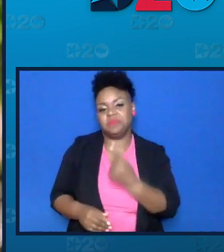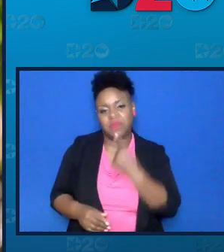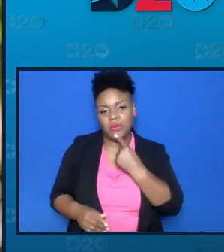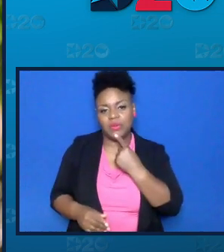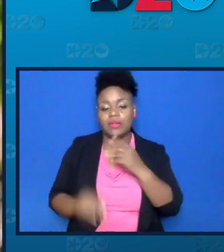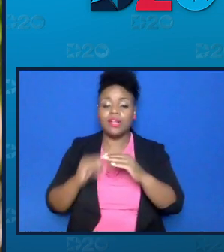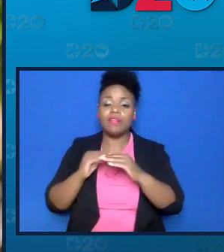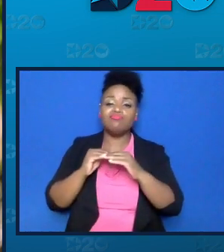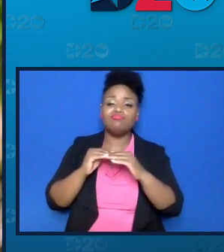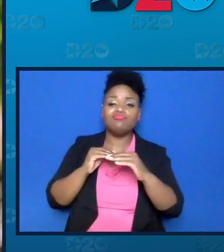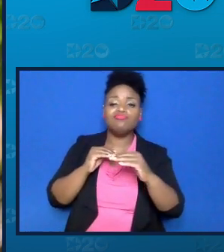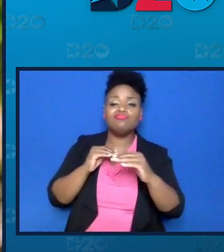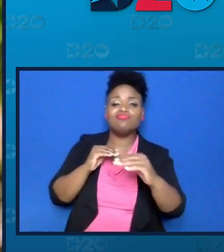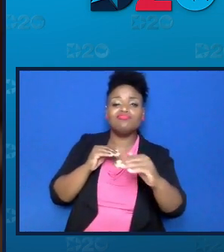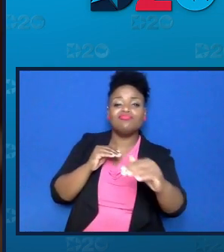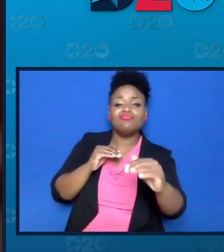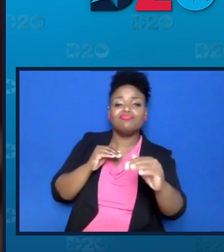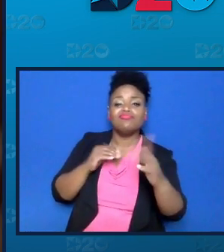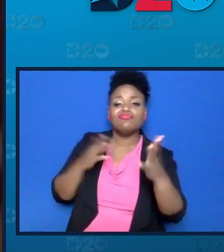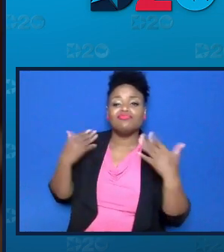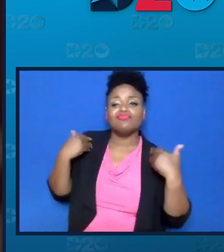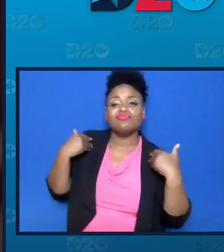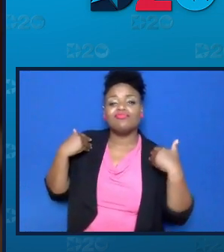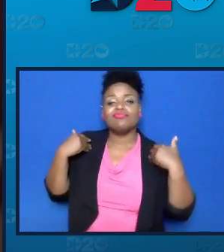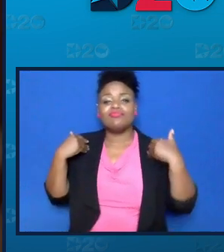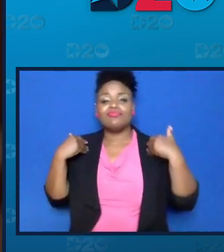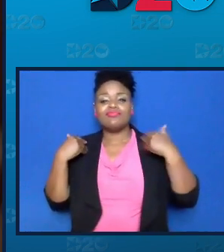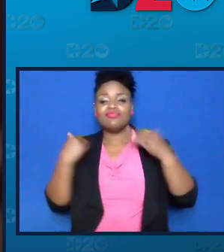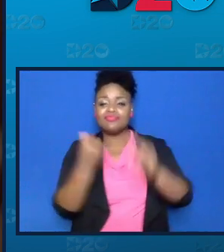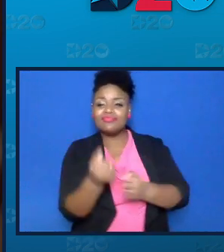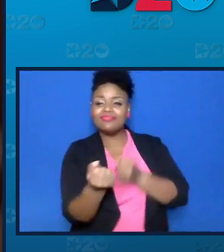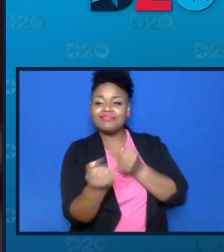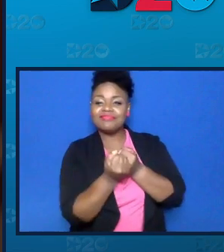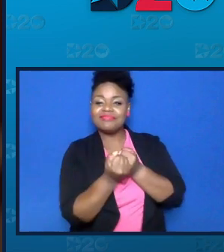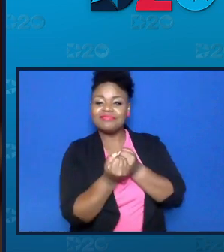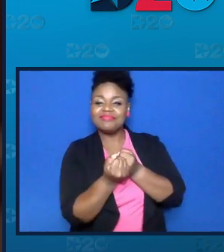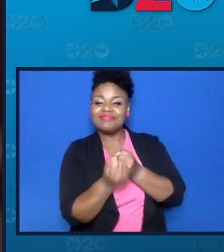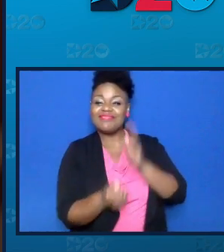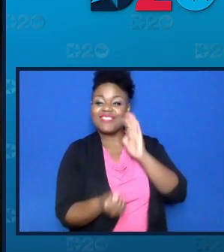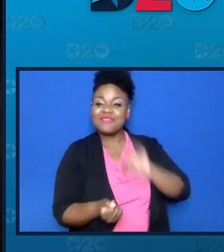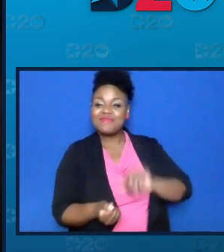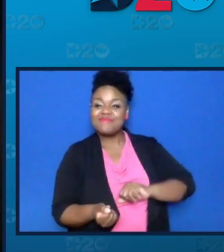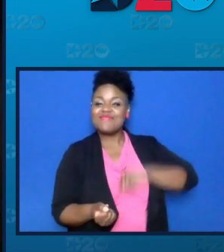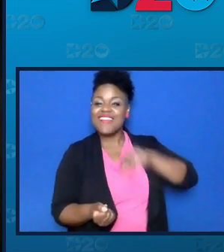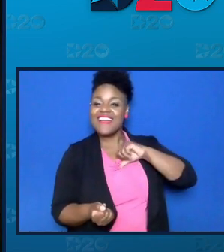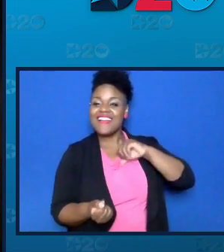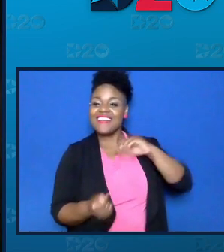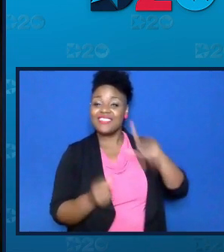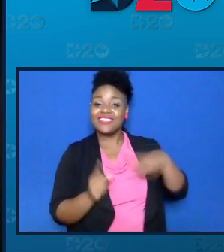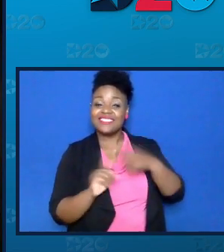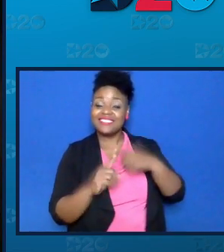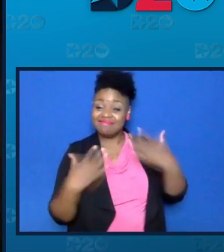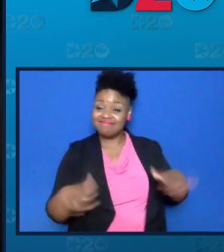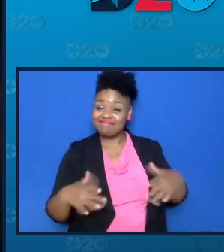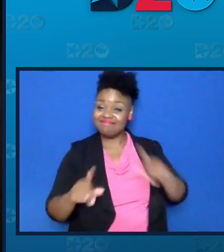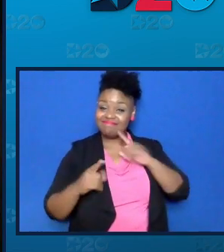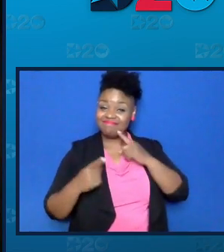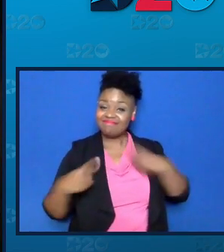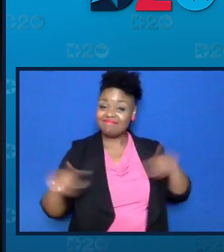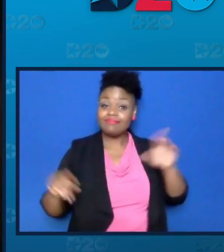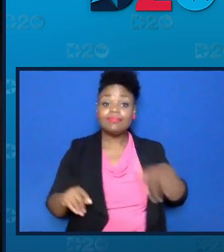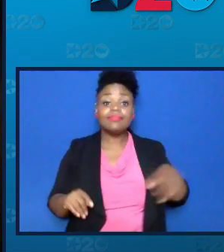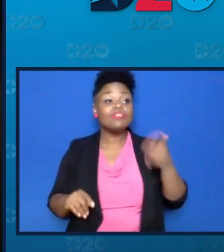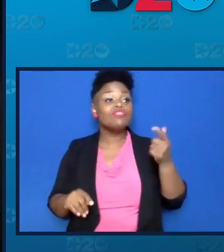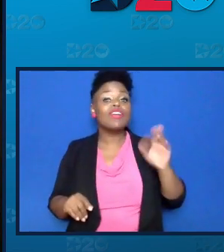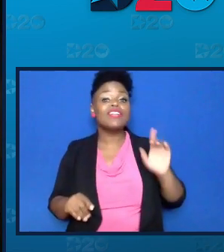shoulder you can ever lean on. He'll beam with pride every time you succeed. He'll make your grandkids feel that what they've got